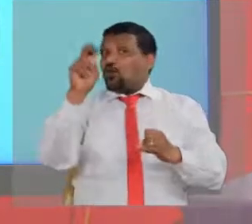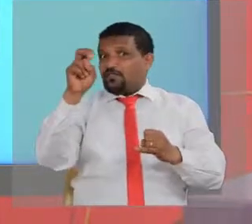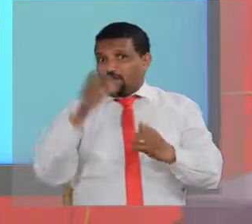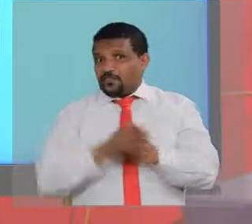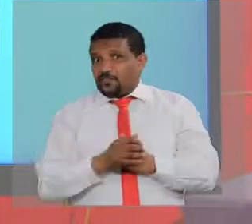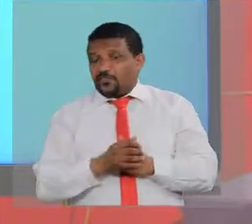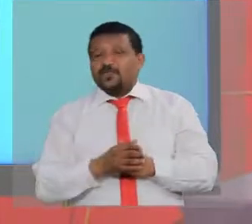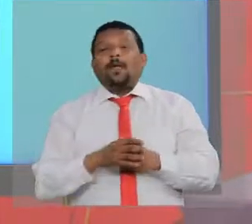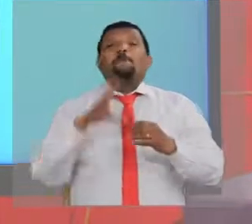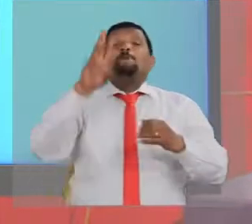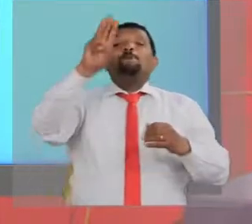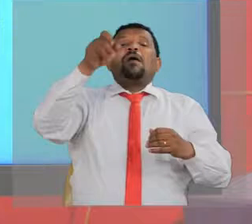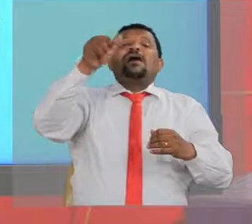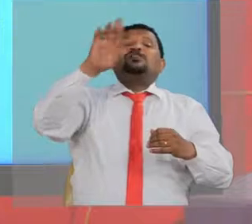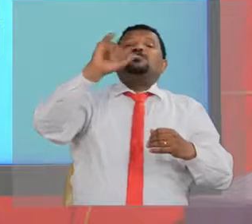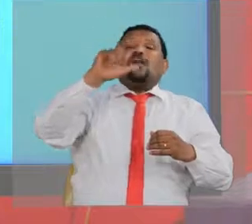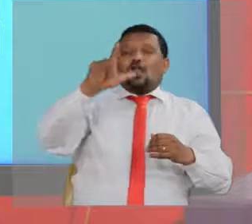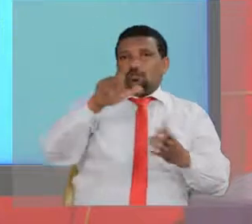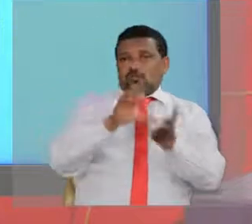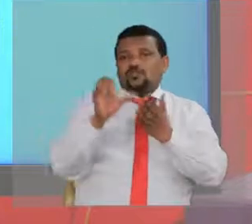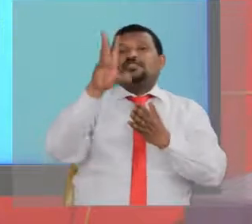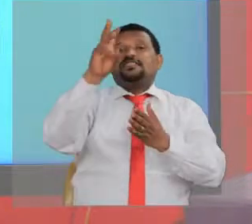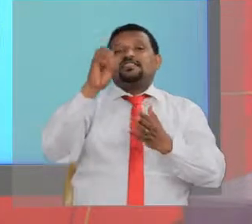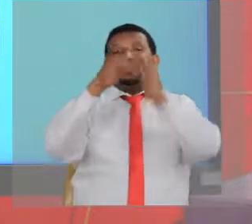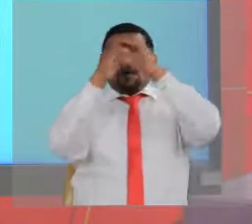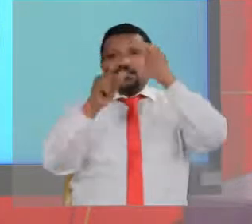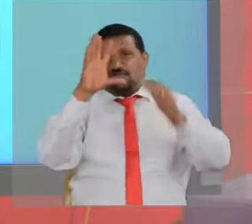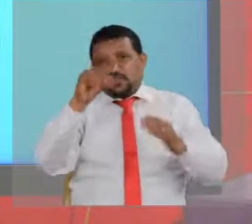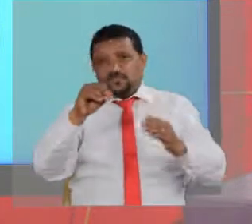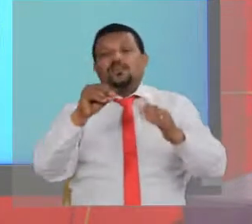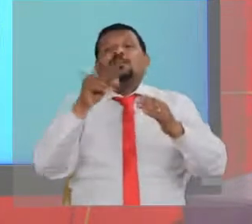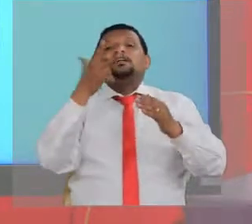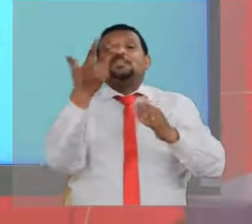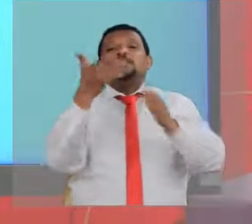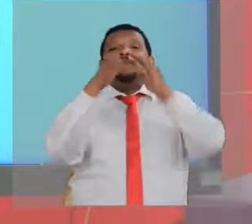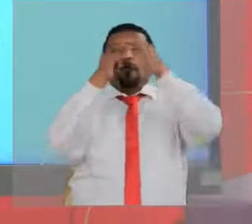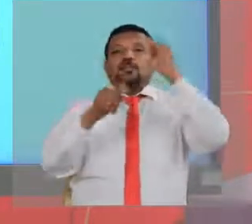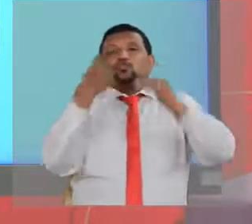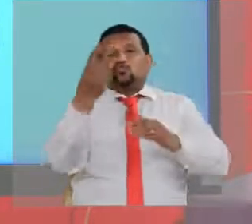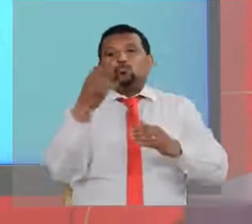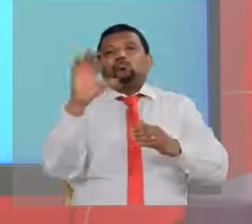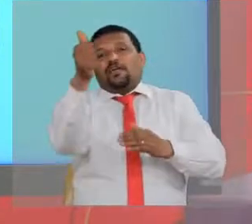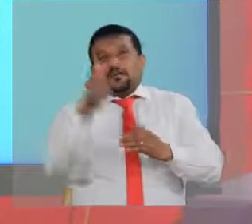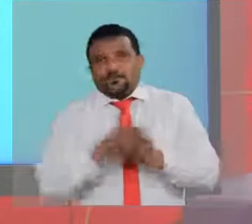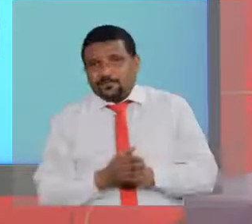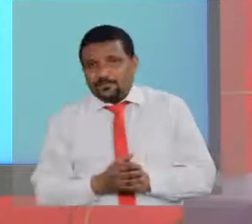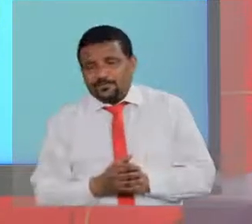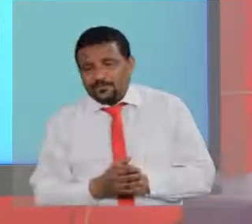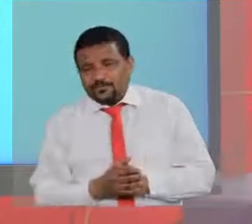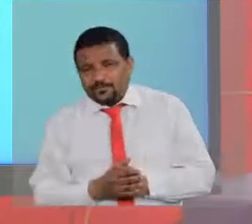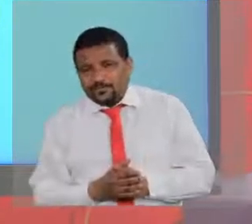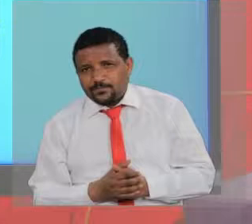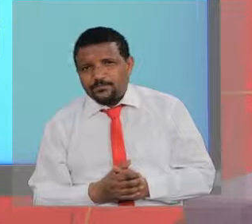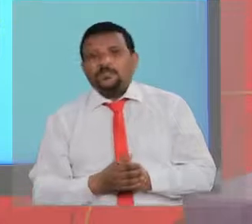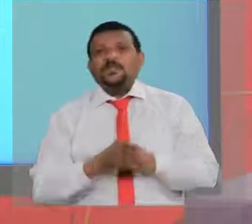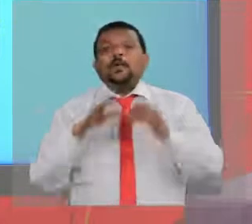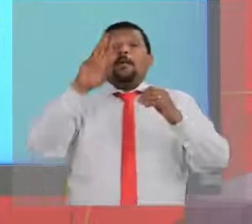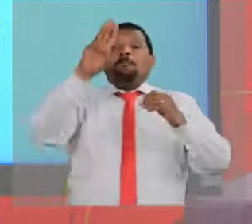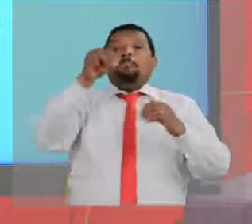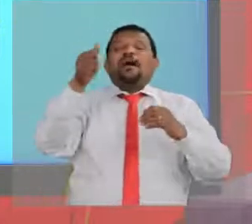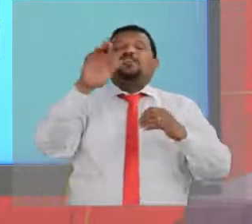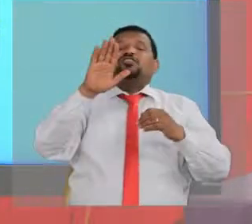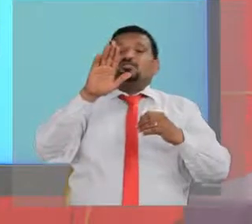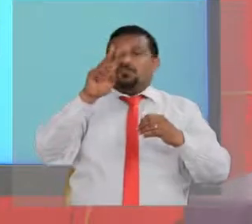Again, the marginal cost of the third is 60 minus 50 divided by 3 minus 2, which is 10. The